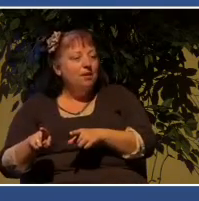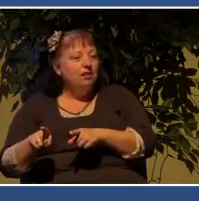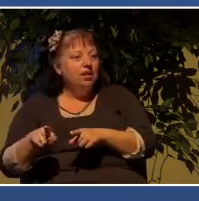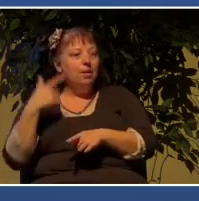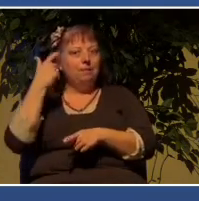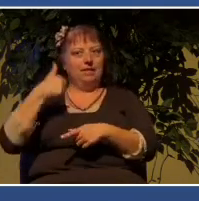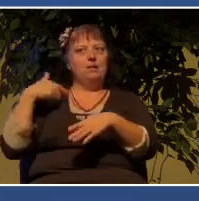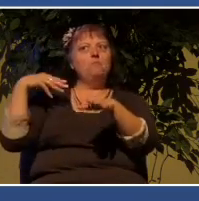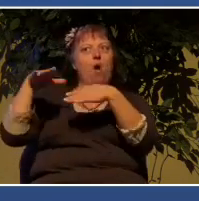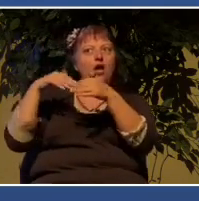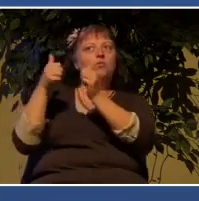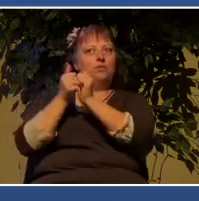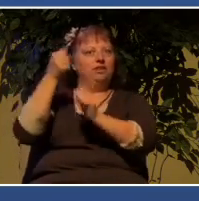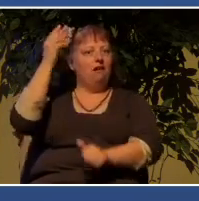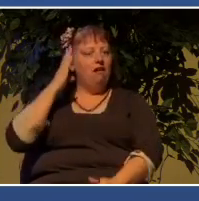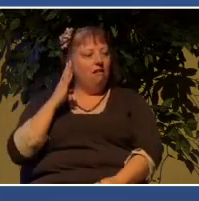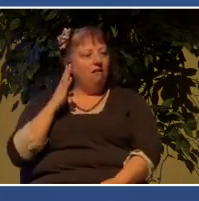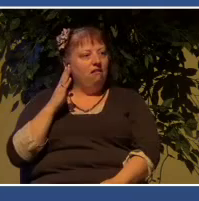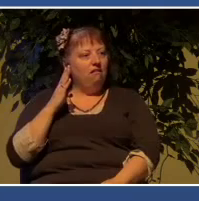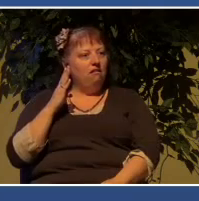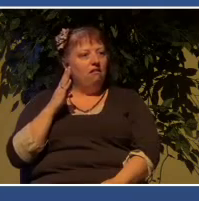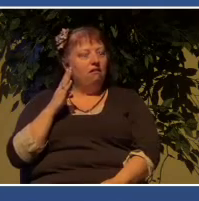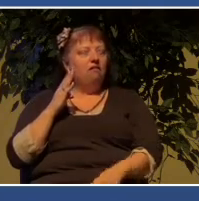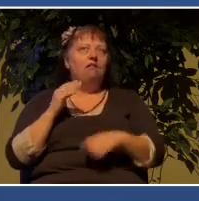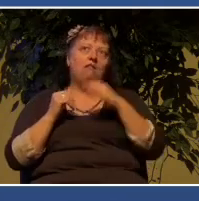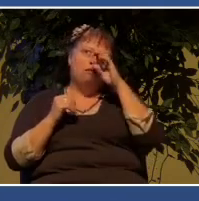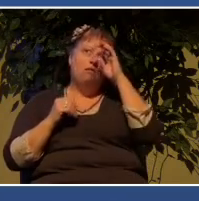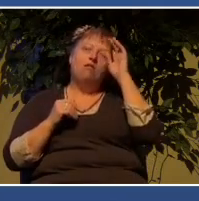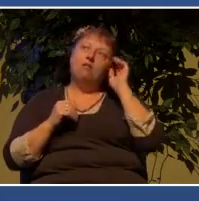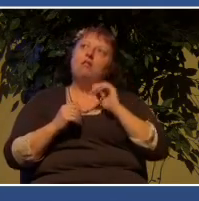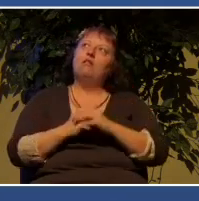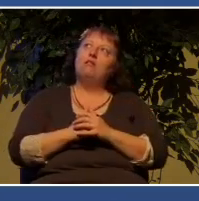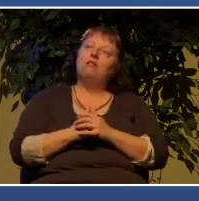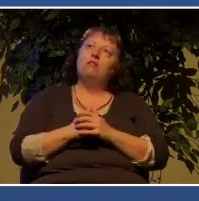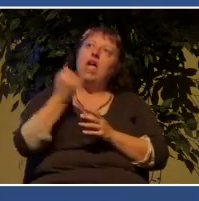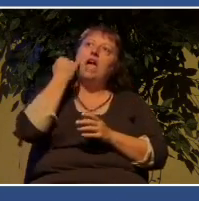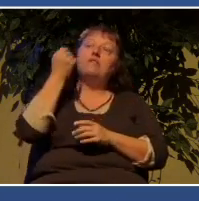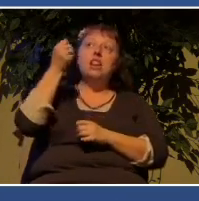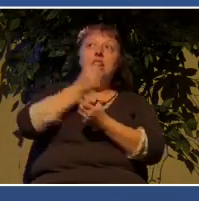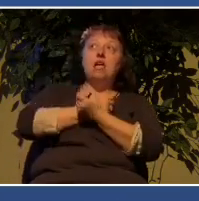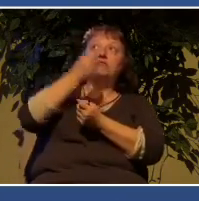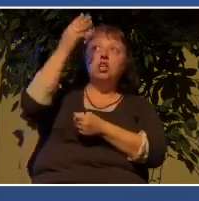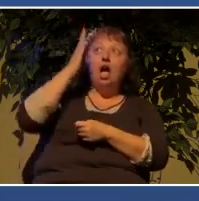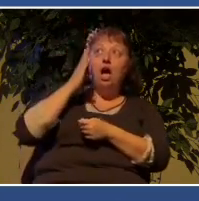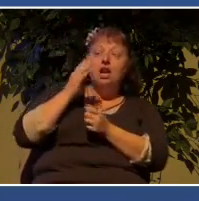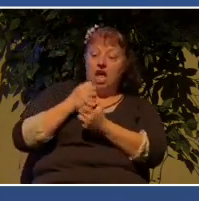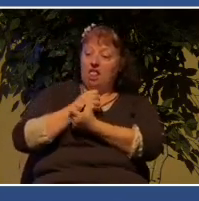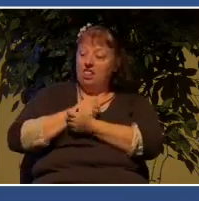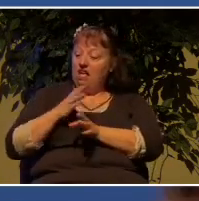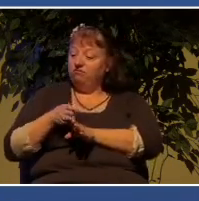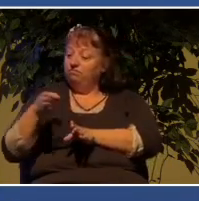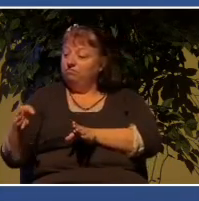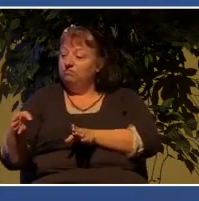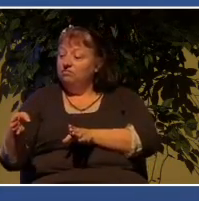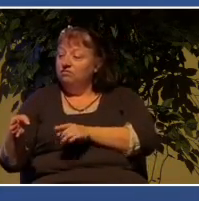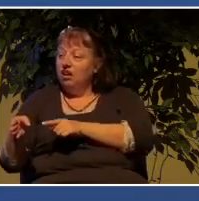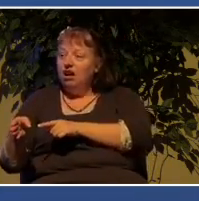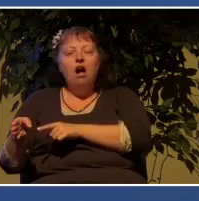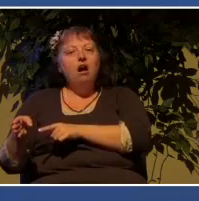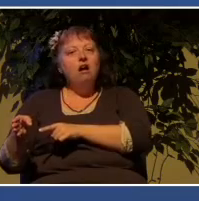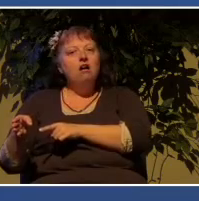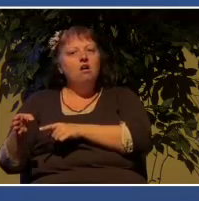God. And if I love God and I love my neighbor, then I value life